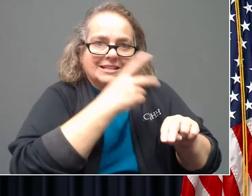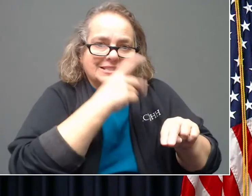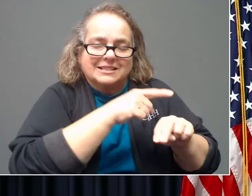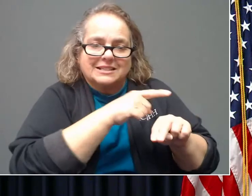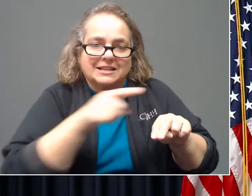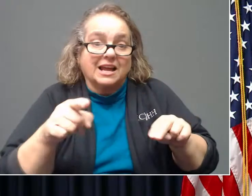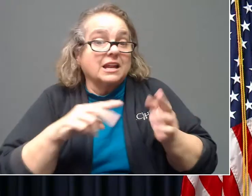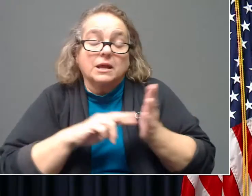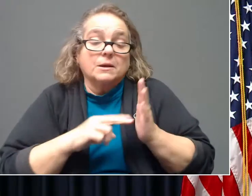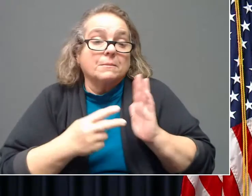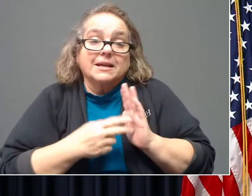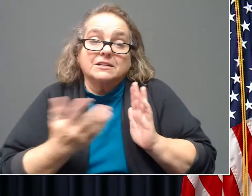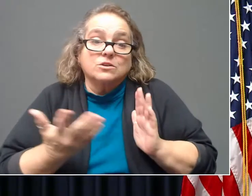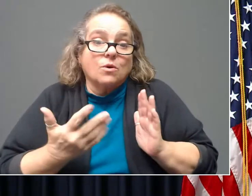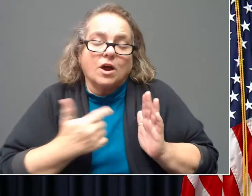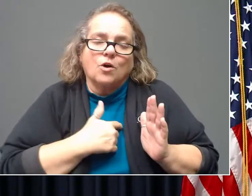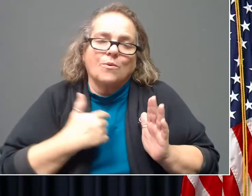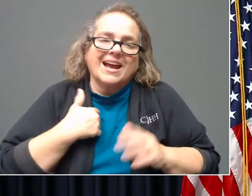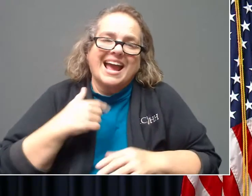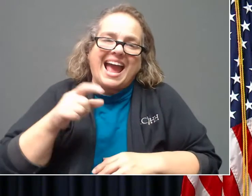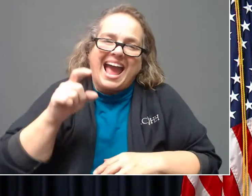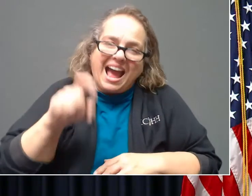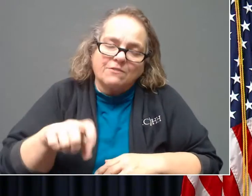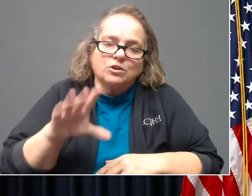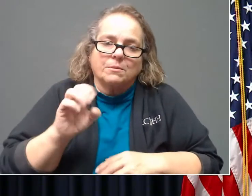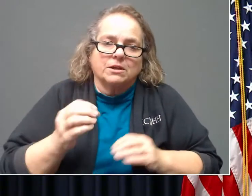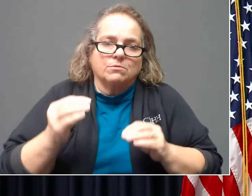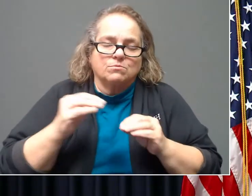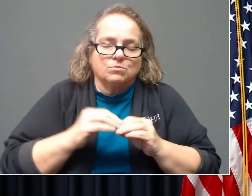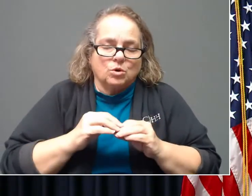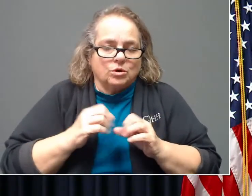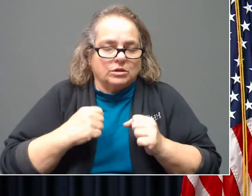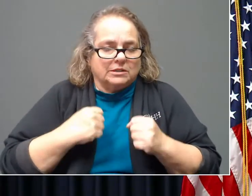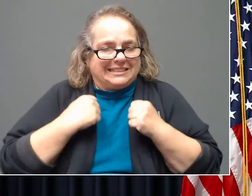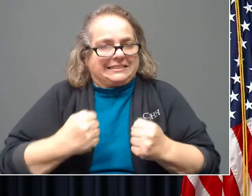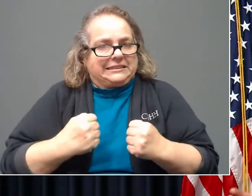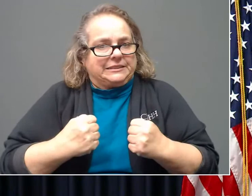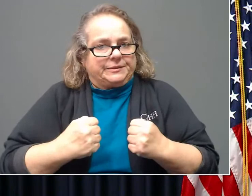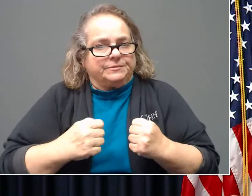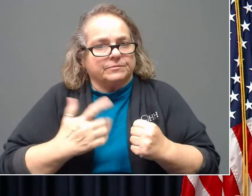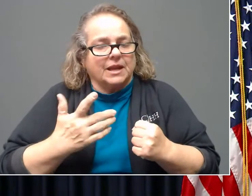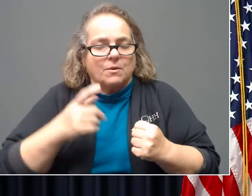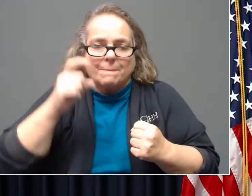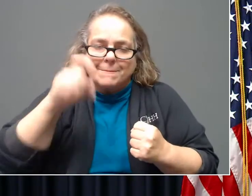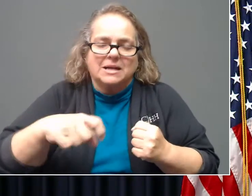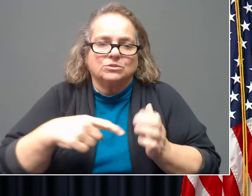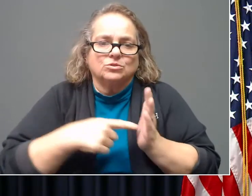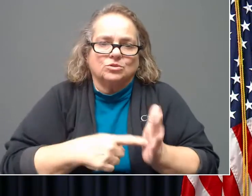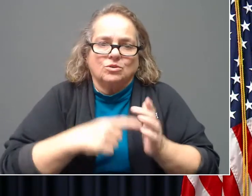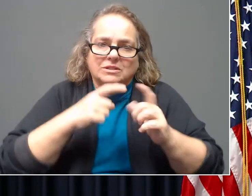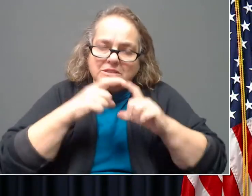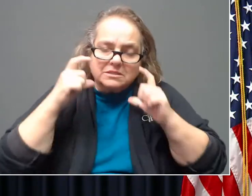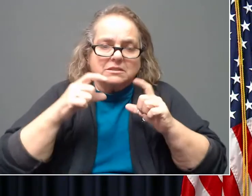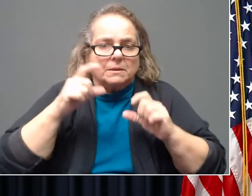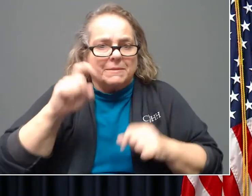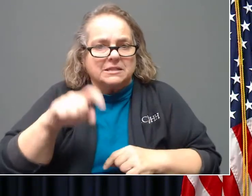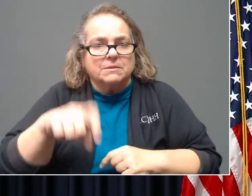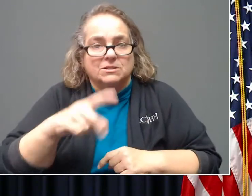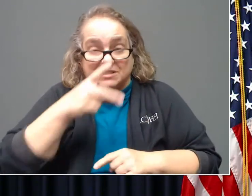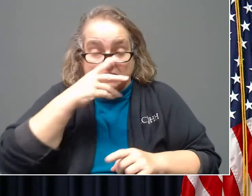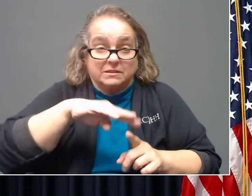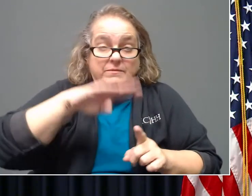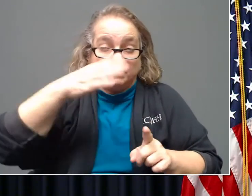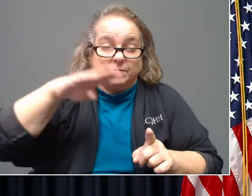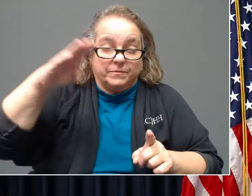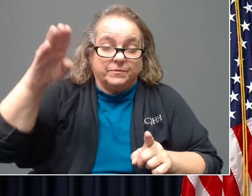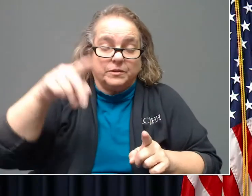we have to be even more vigilant. That we showed that. Can you show the stair stepper chart again